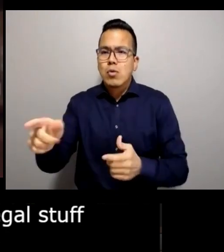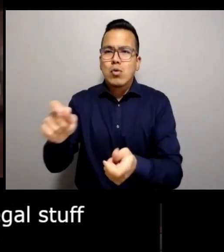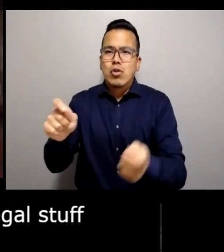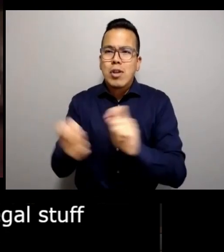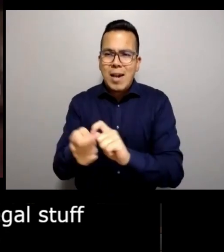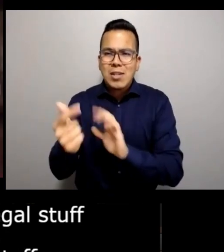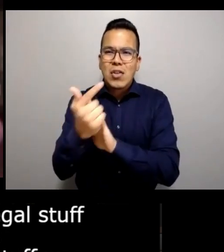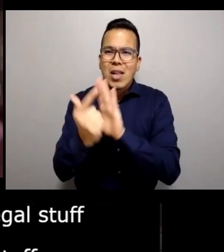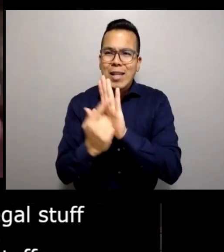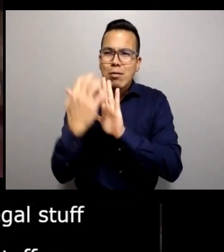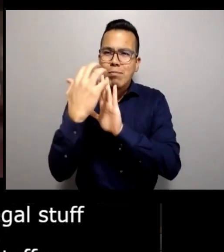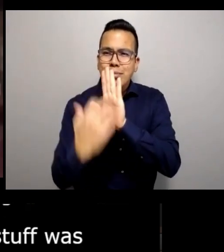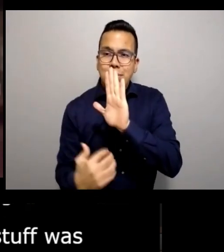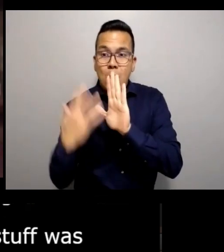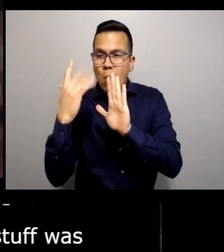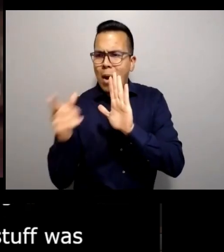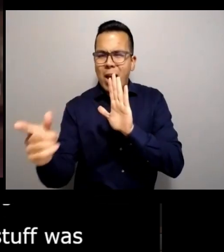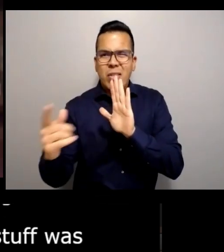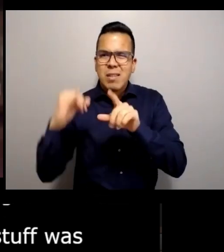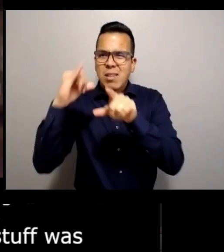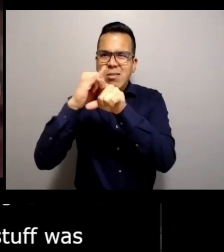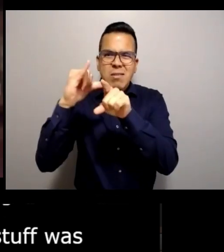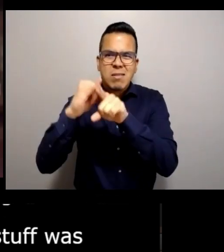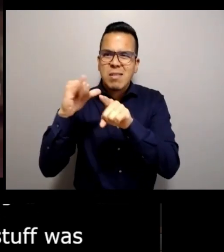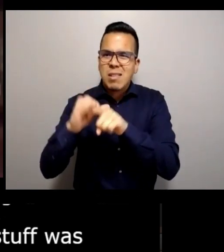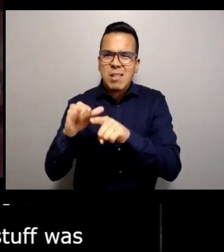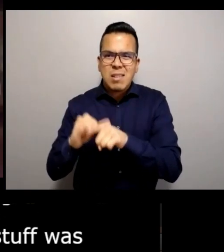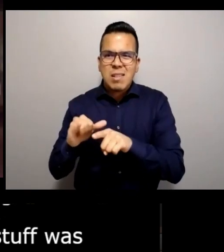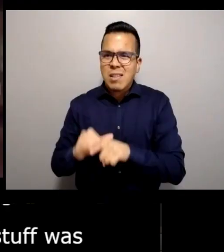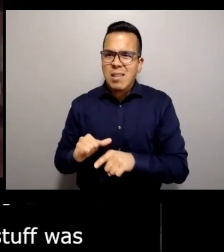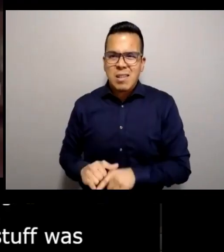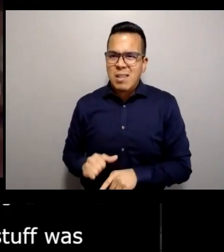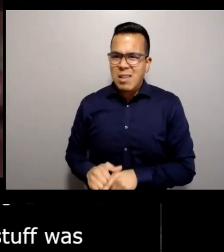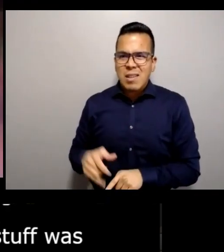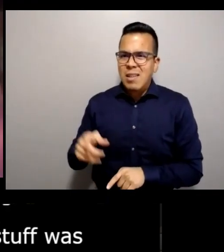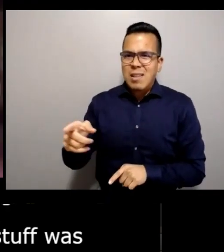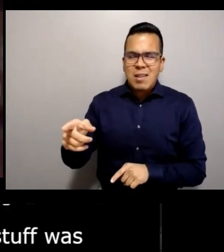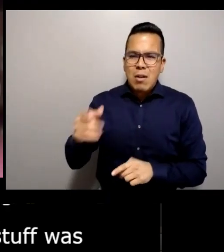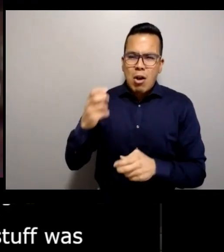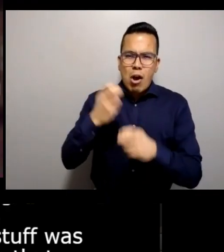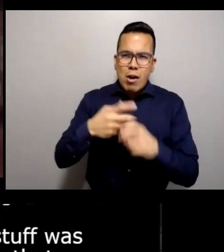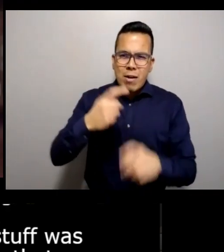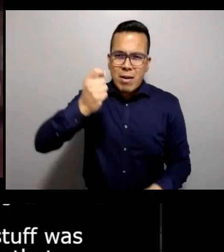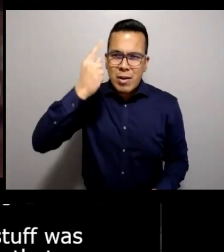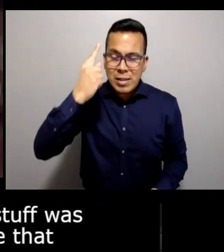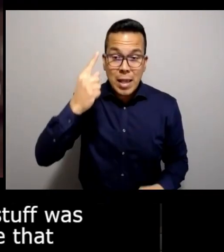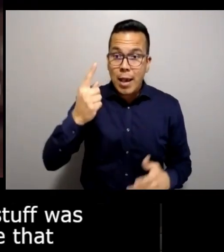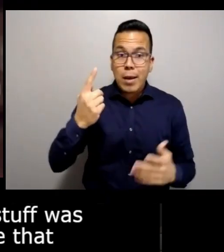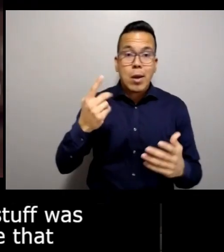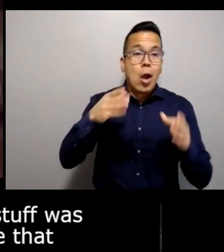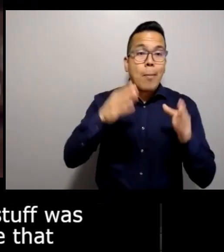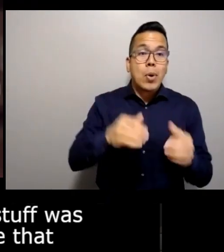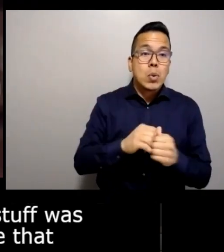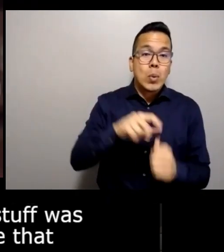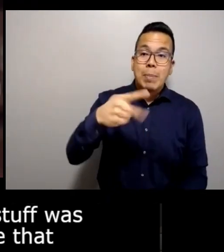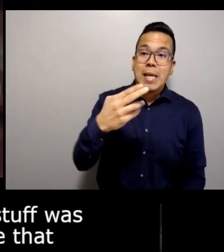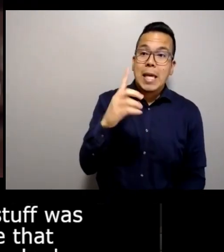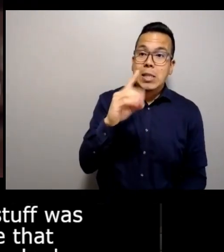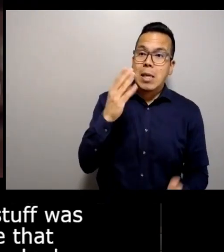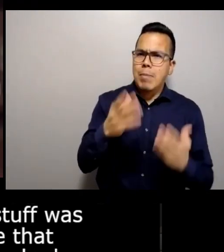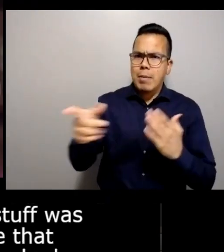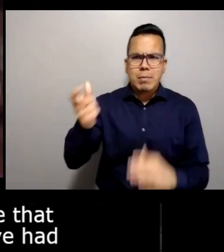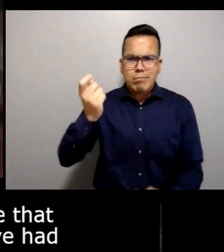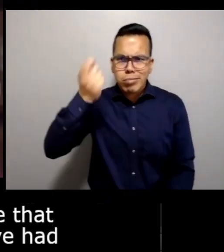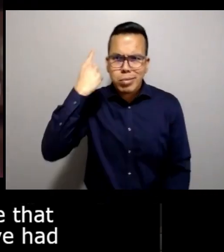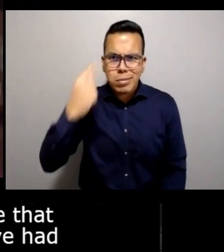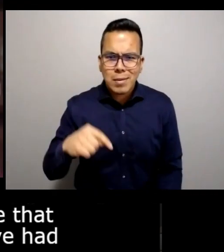all gobbledygooky legalese that someone without a PhD, even someone with a PhD, might have had difficulty understanding.